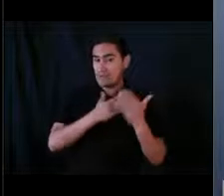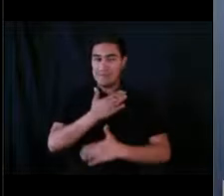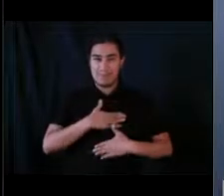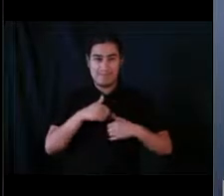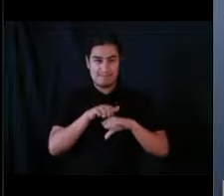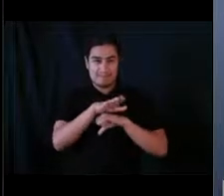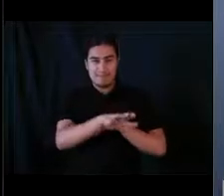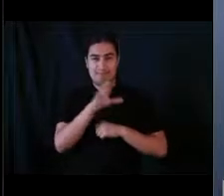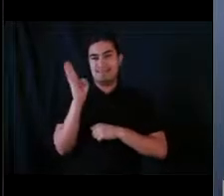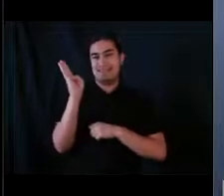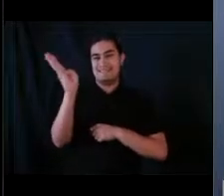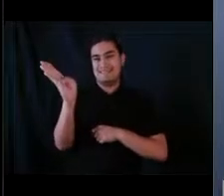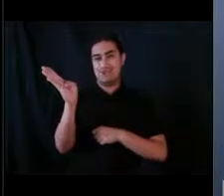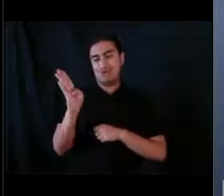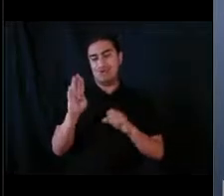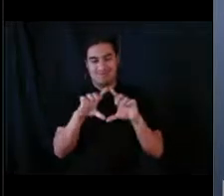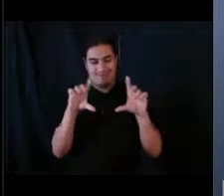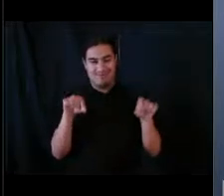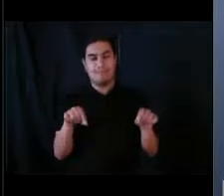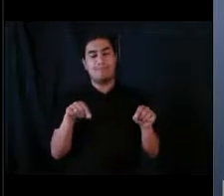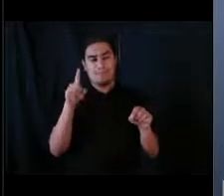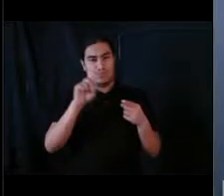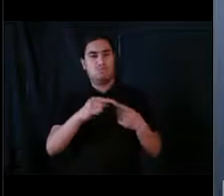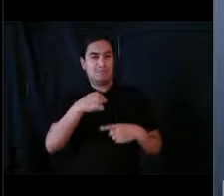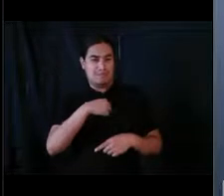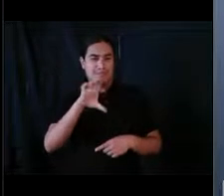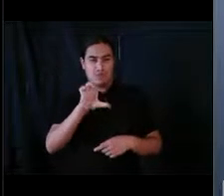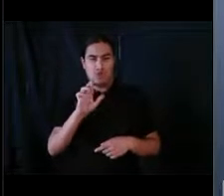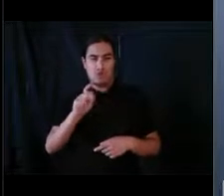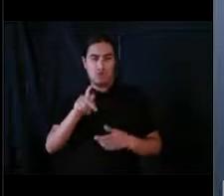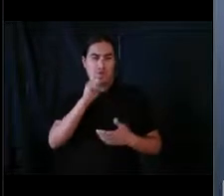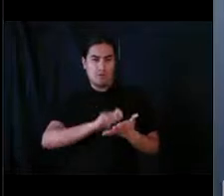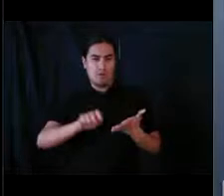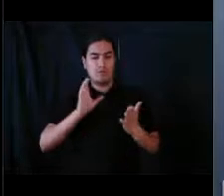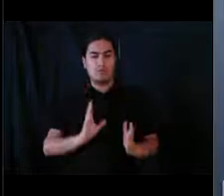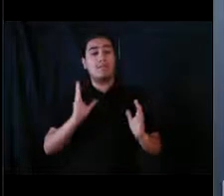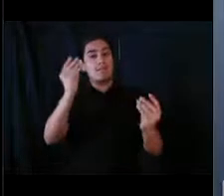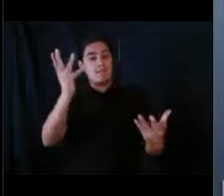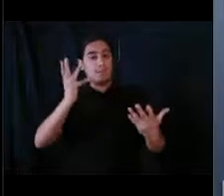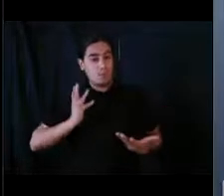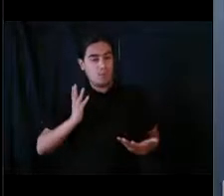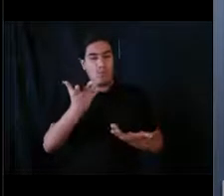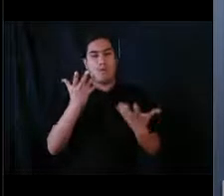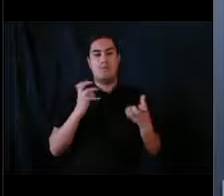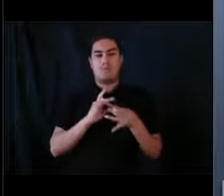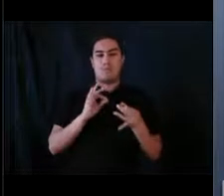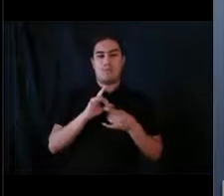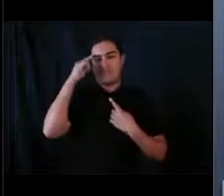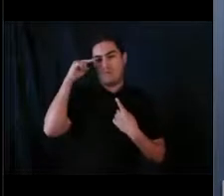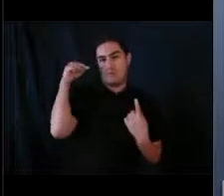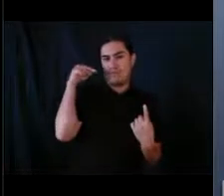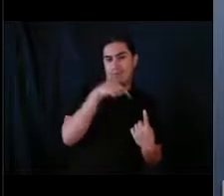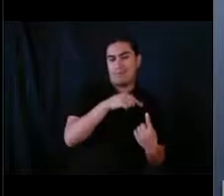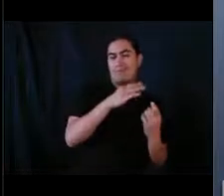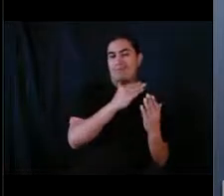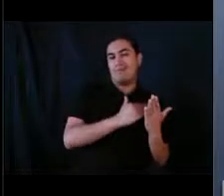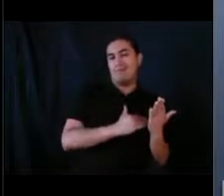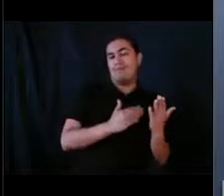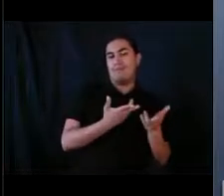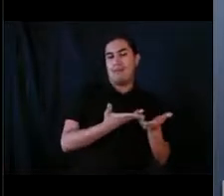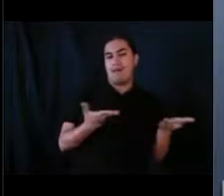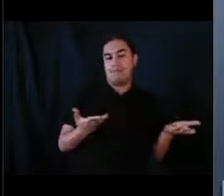speaker slip to the clerk and that is me i'm the clerk the front of the room and like to let us know that you want to comment on an item there's a space on the forum to put